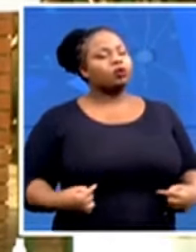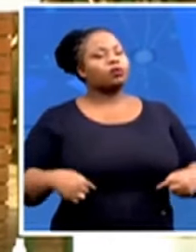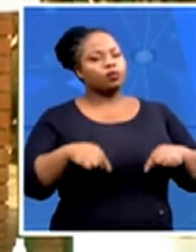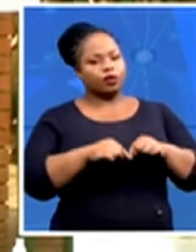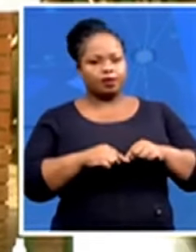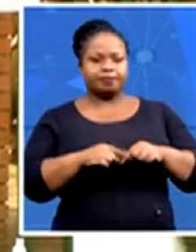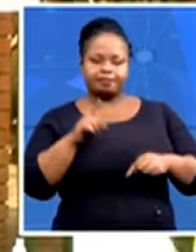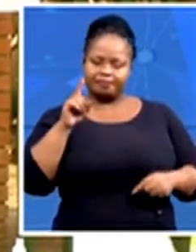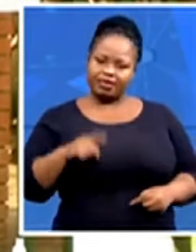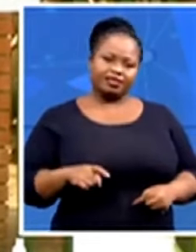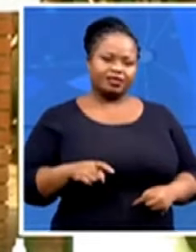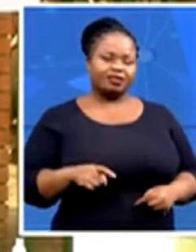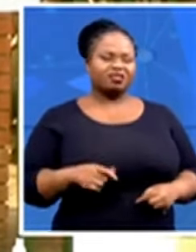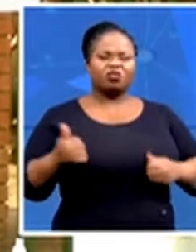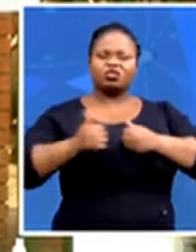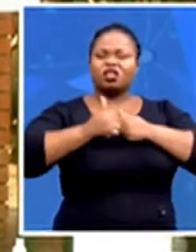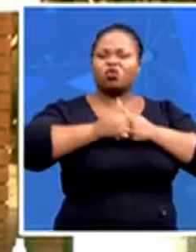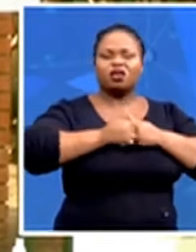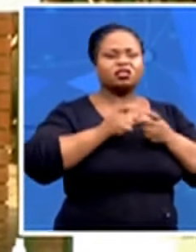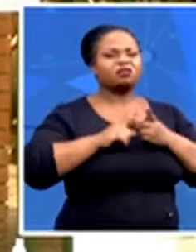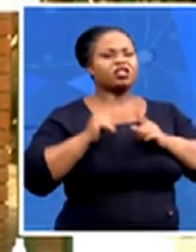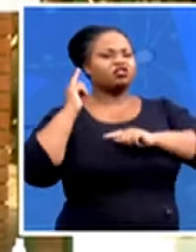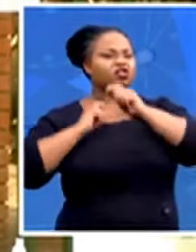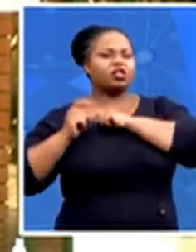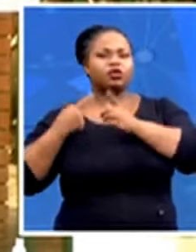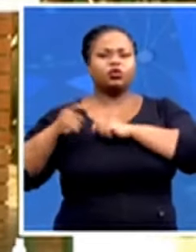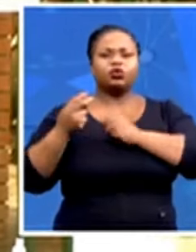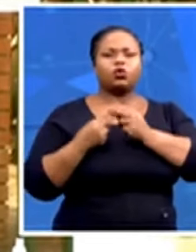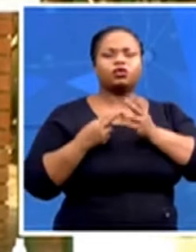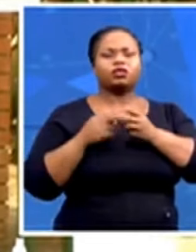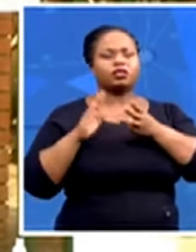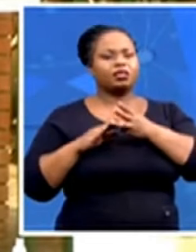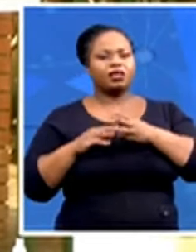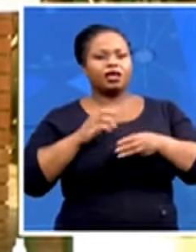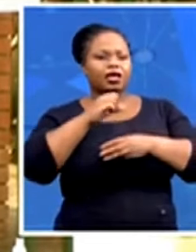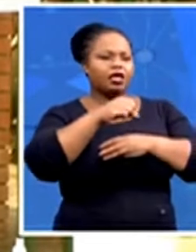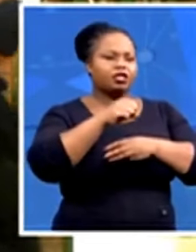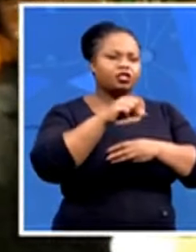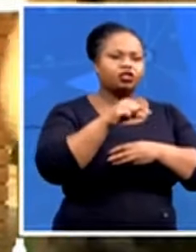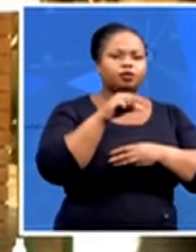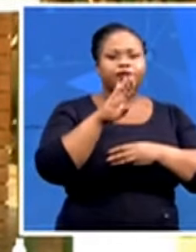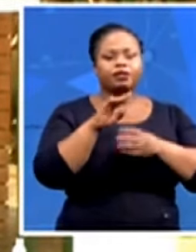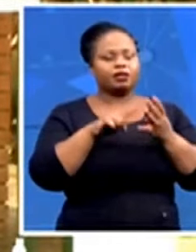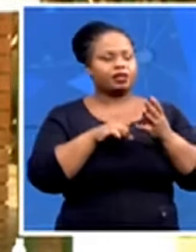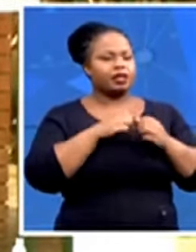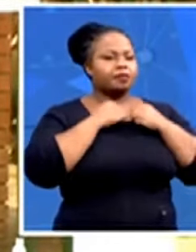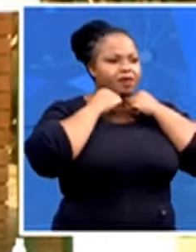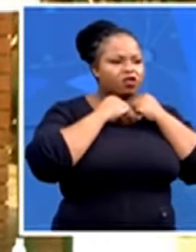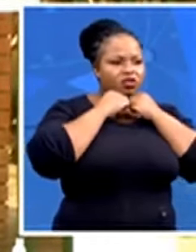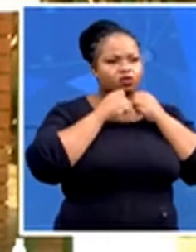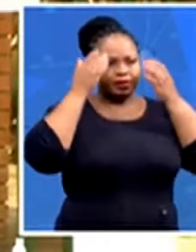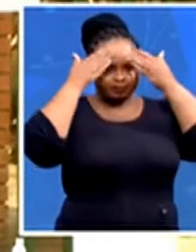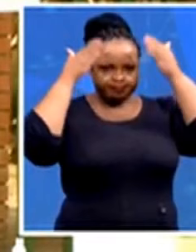trade unions, as SGPs, as parents, to think outside the box, to come with a solution, to make sure that we strike the